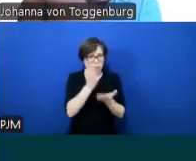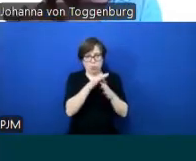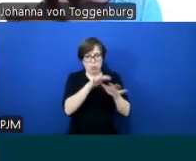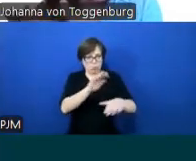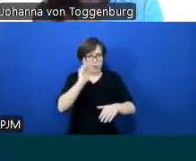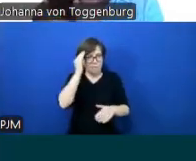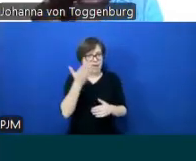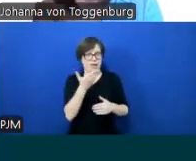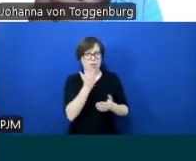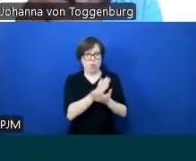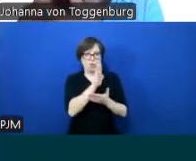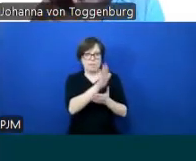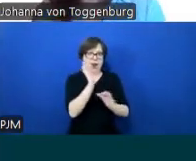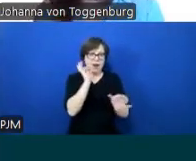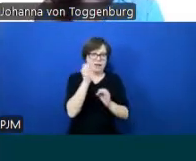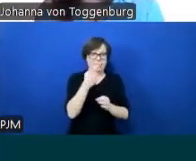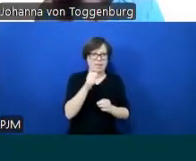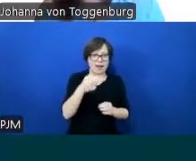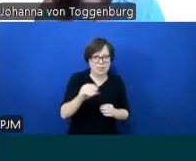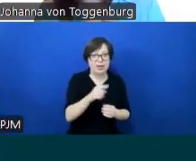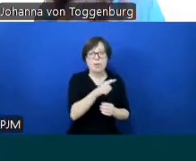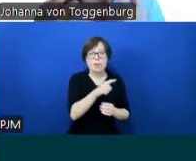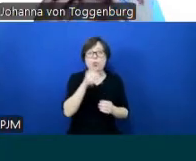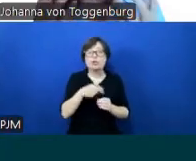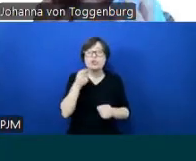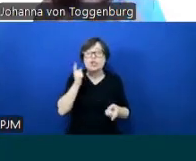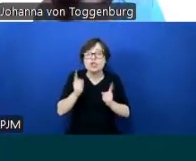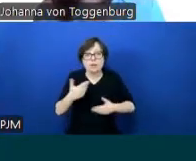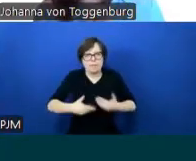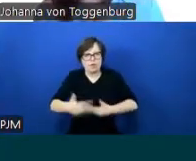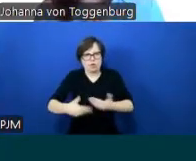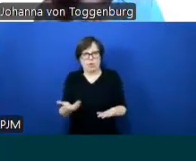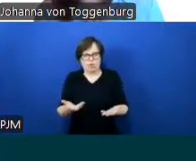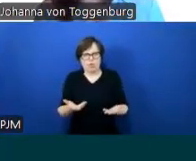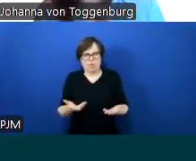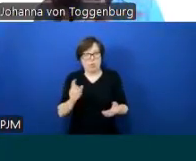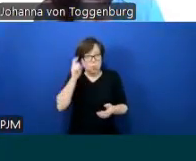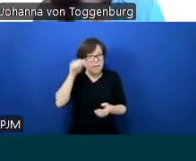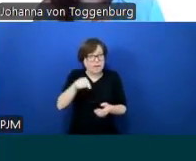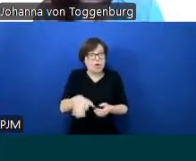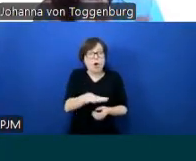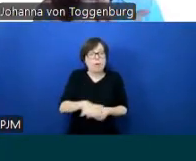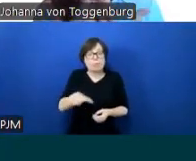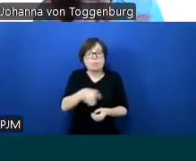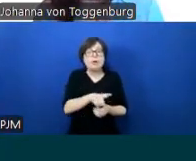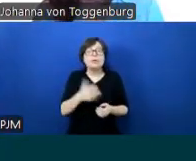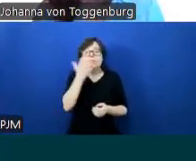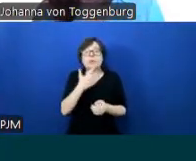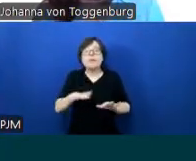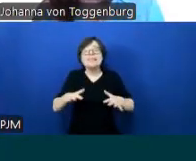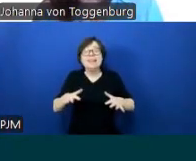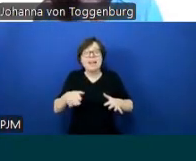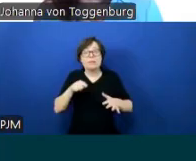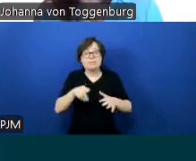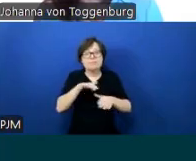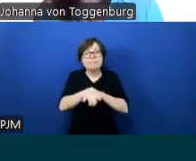act fast, especially in areas where this heat stress is causing a problem for the people